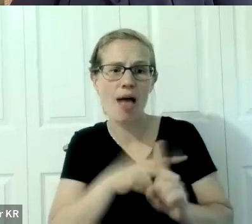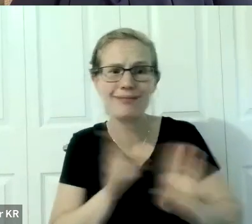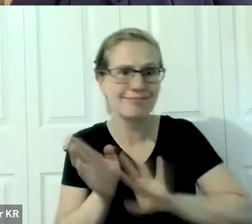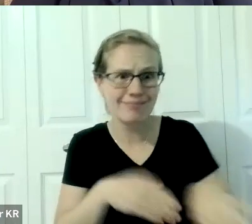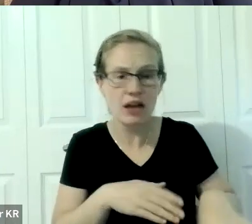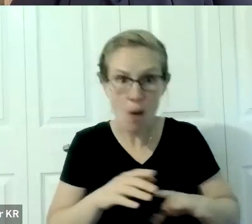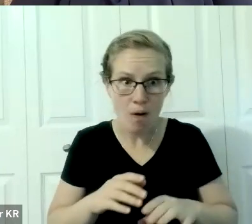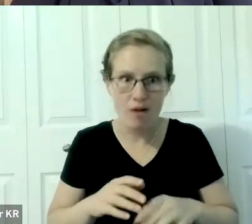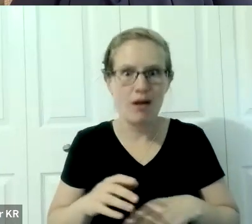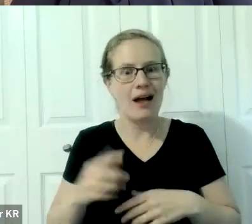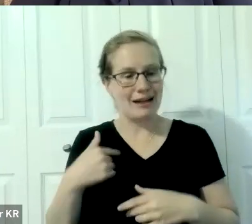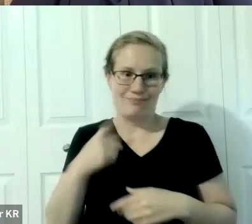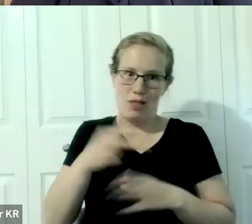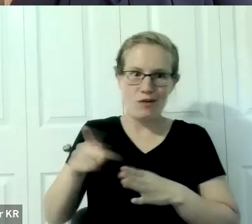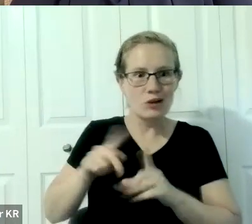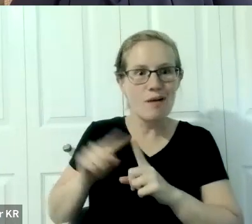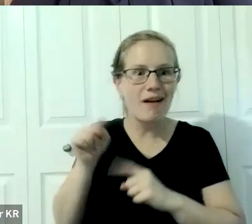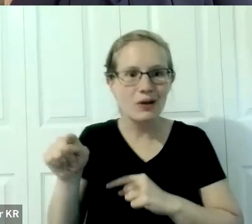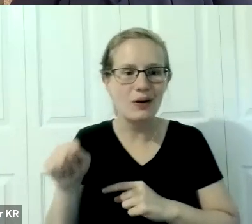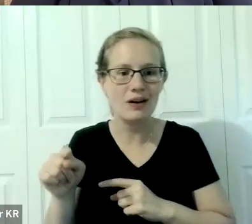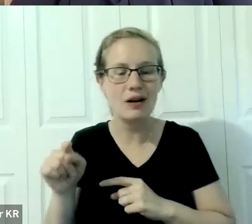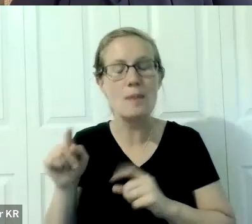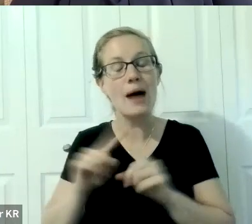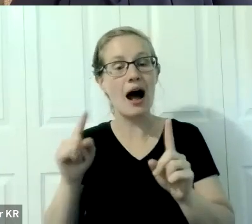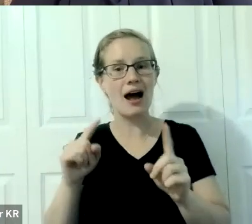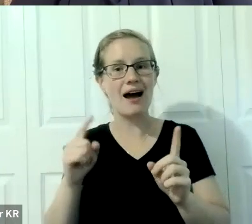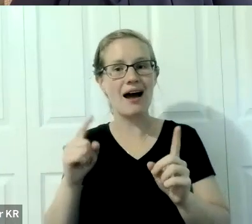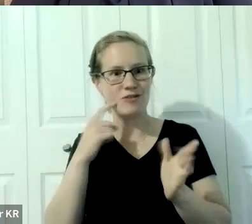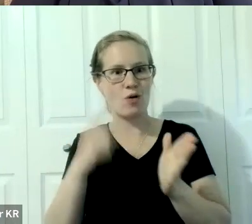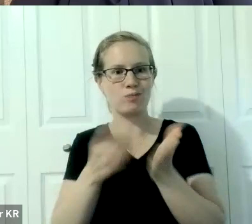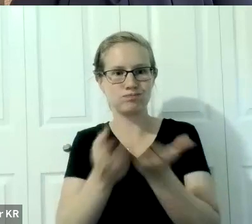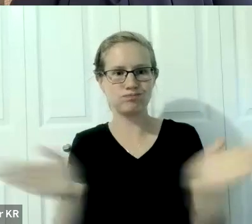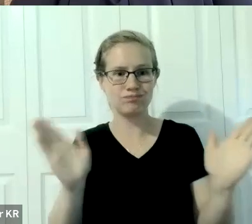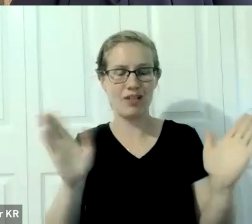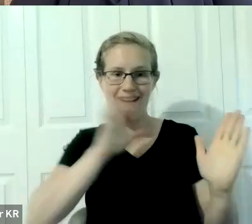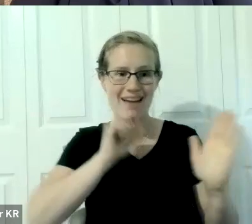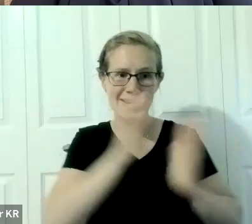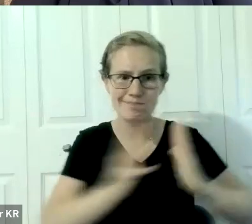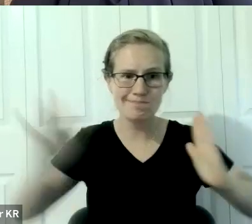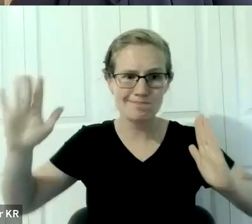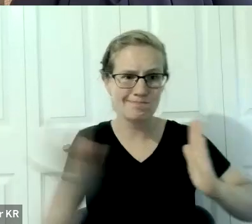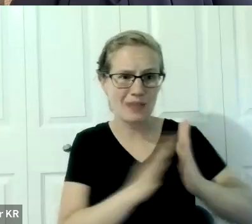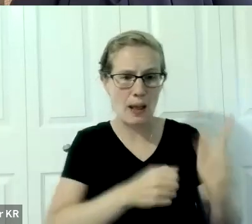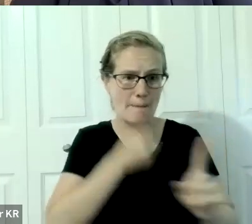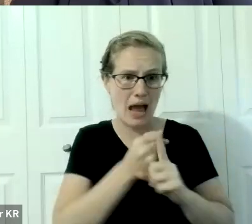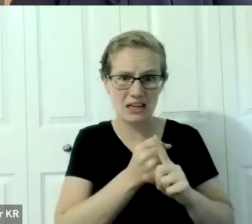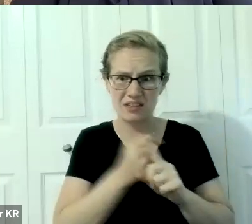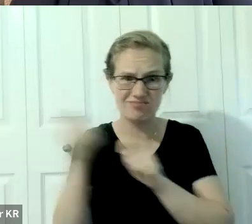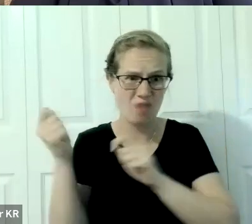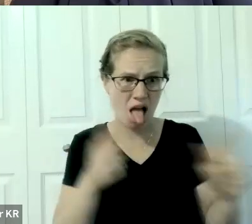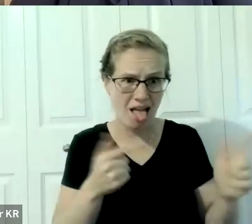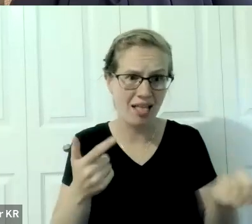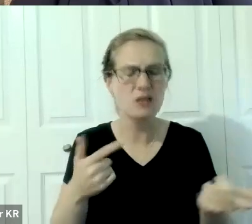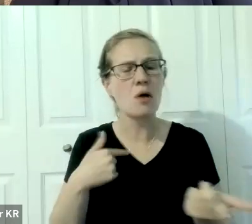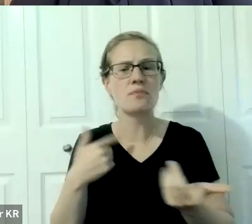at least, I'm not the professional like you are, what I can tell across the spectrum of ages. So. Maybe it'd be helpful for our audience for you to talk a little